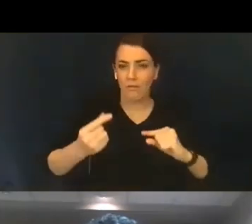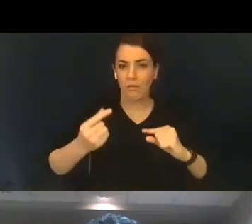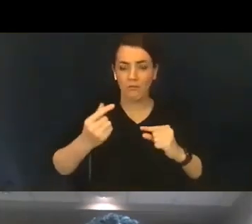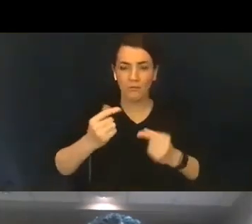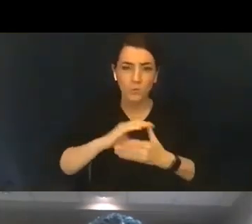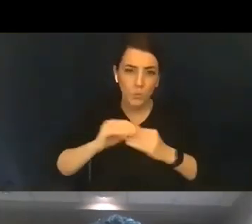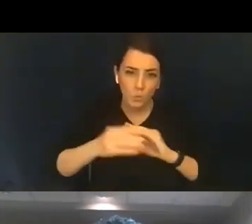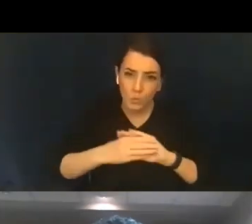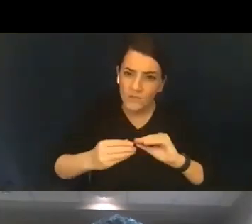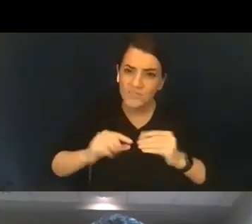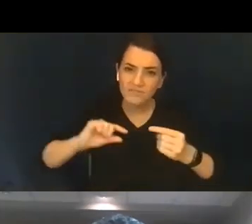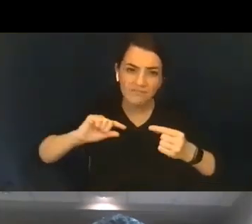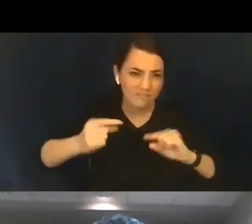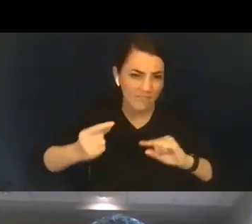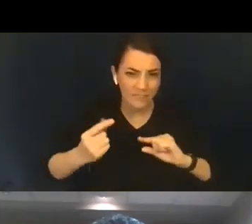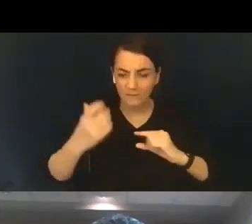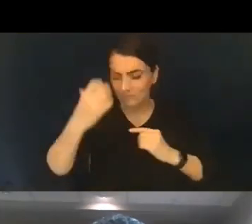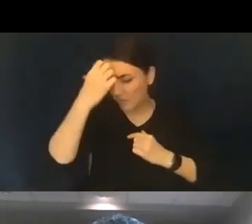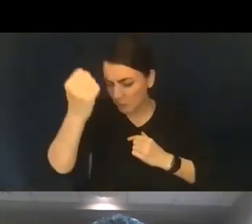pain